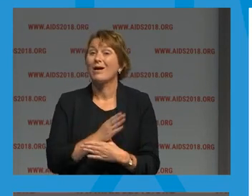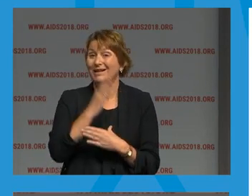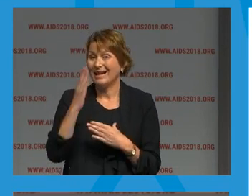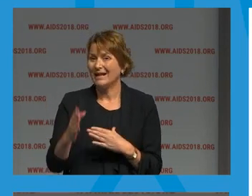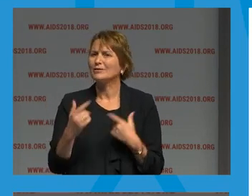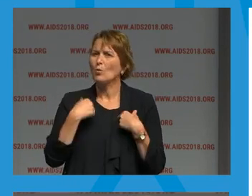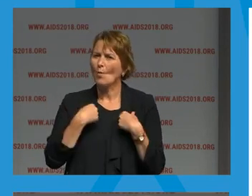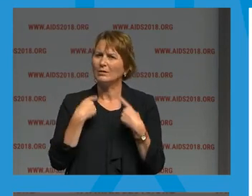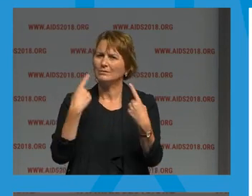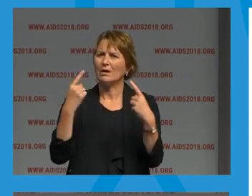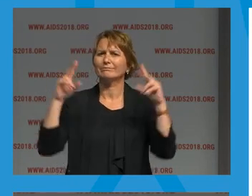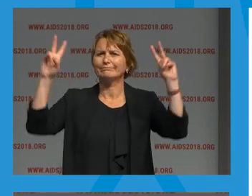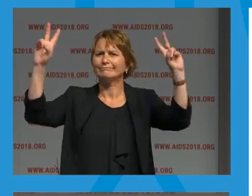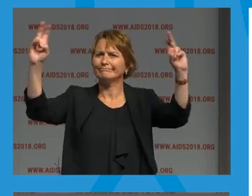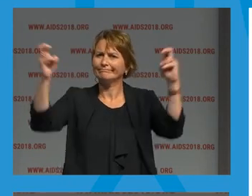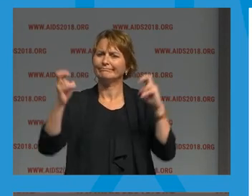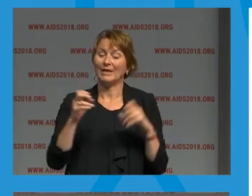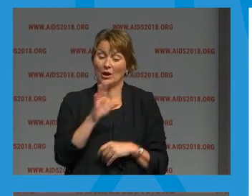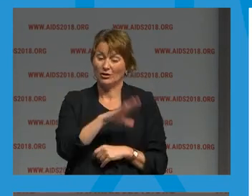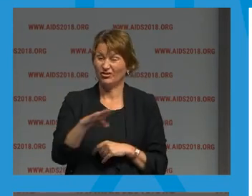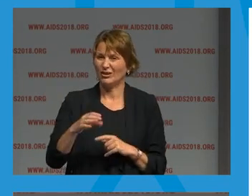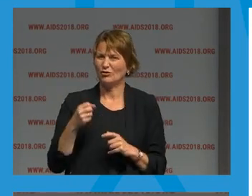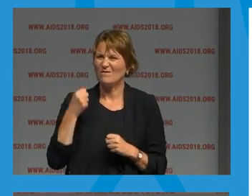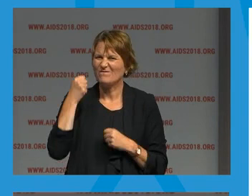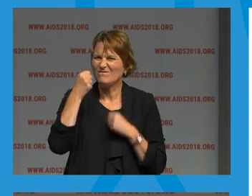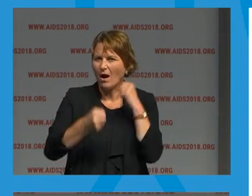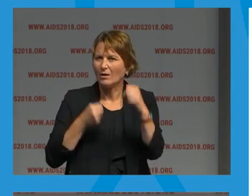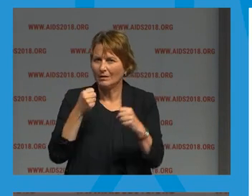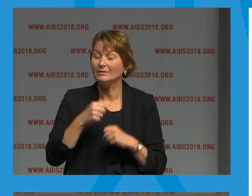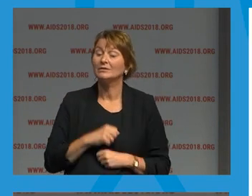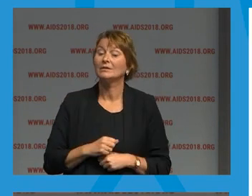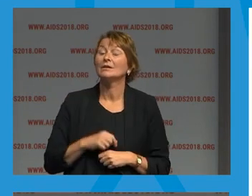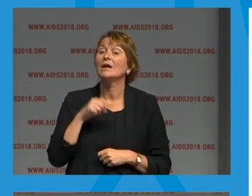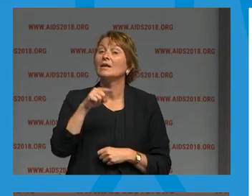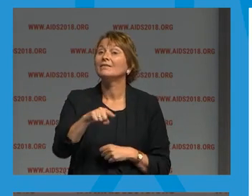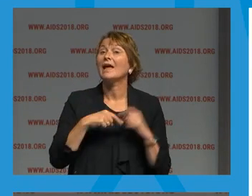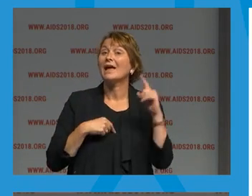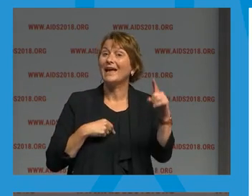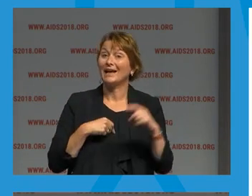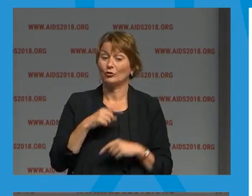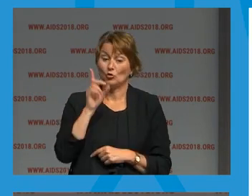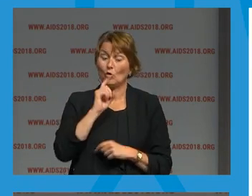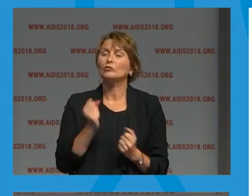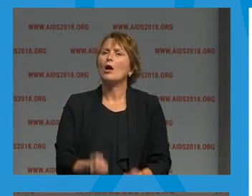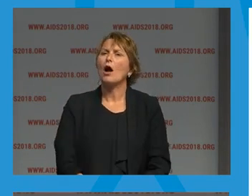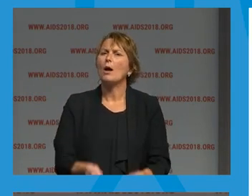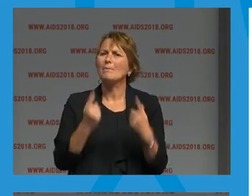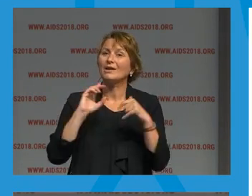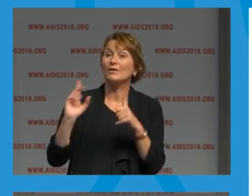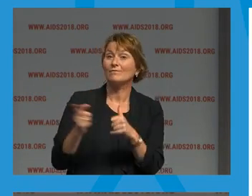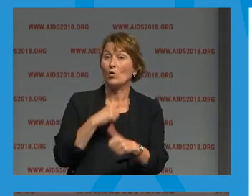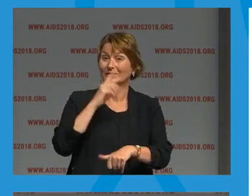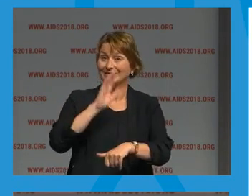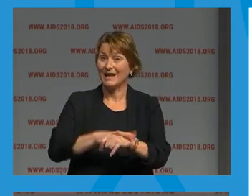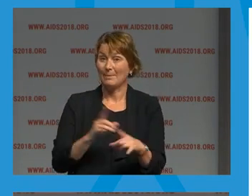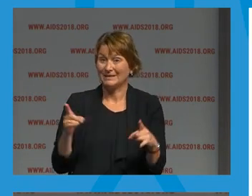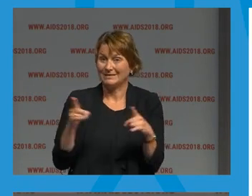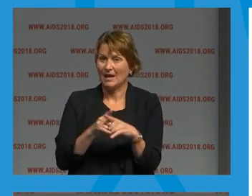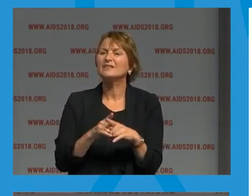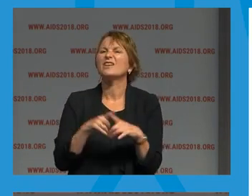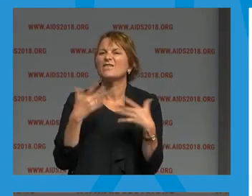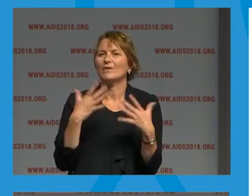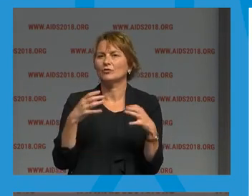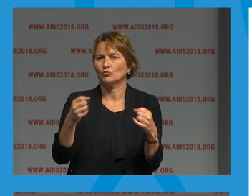children. This is the number of girls whose first sex is rape. This ranges from anywhere from 11%